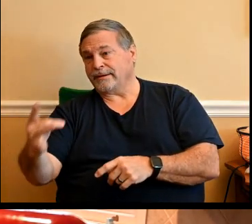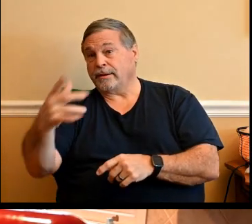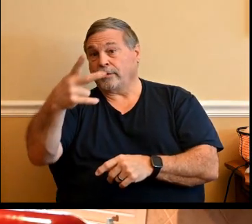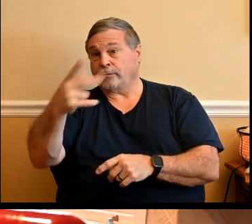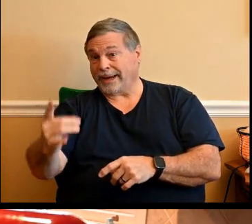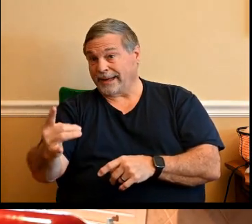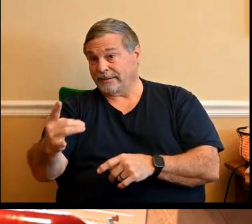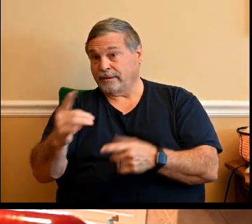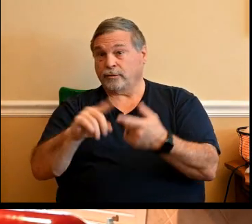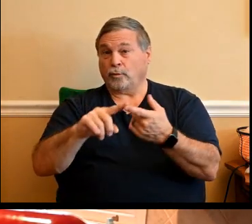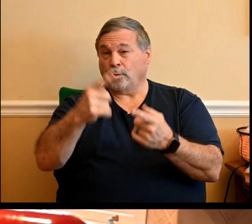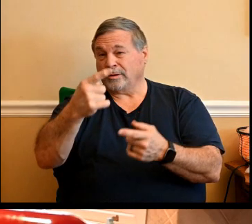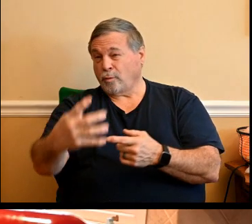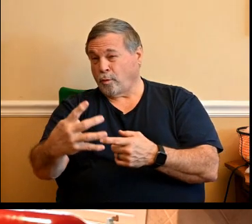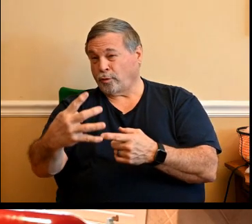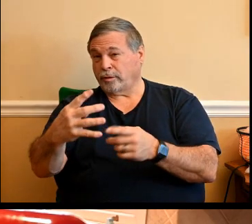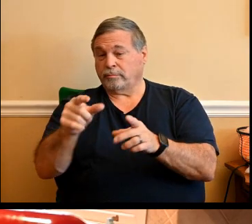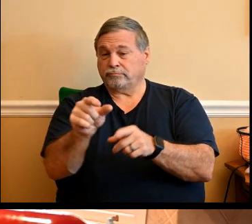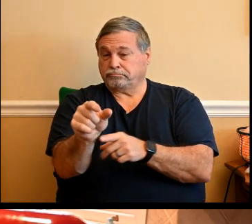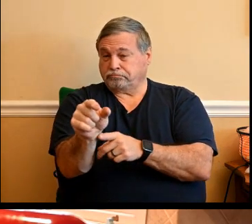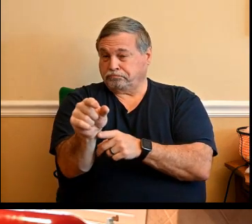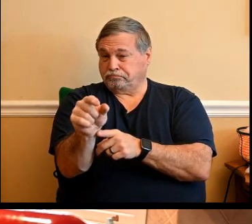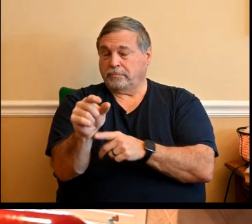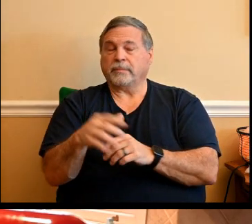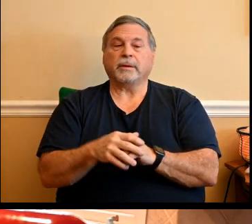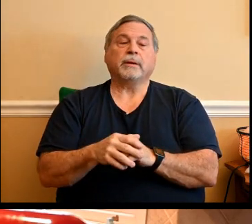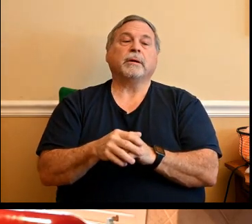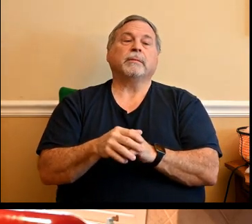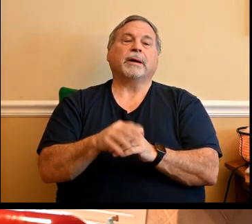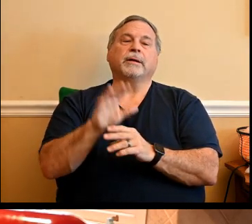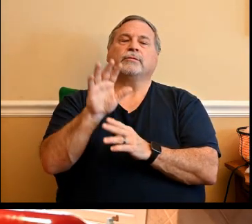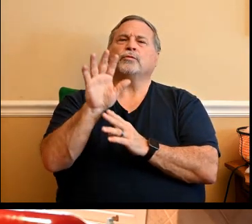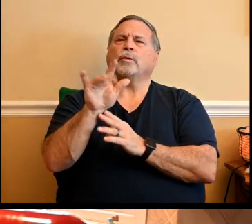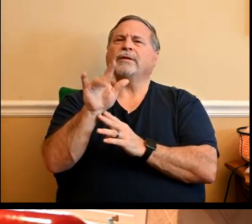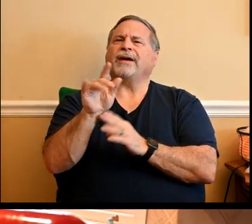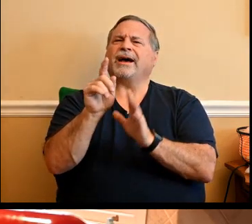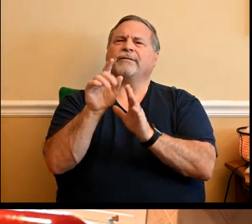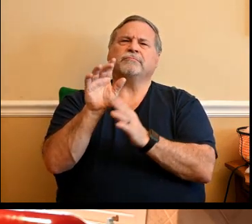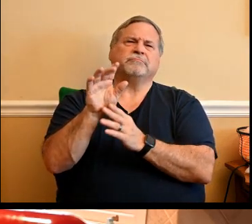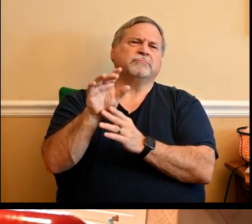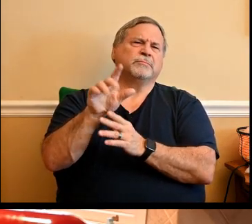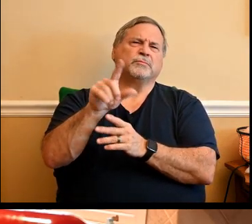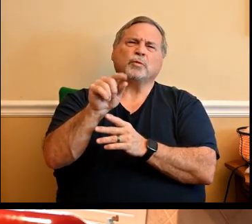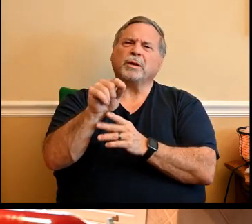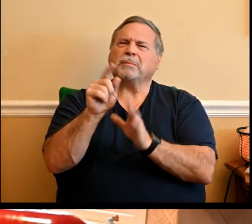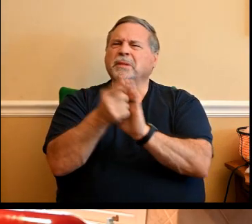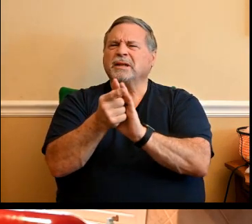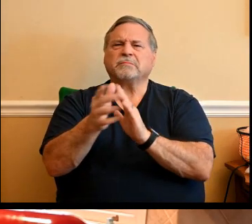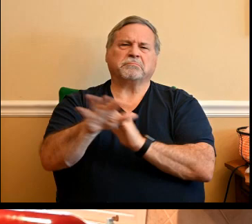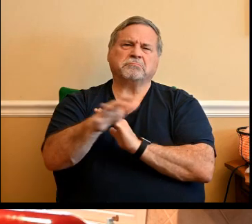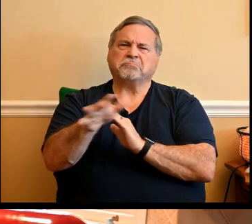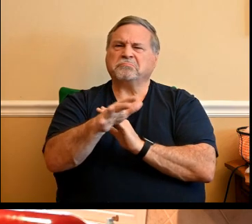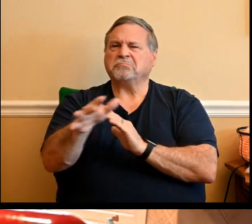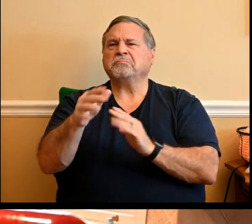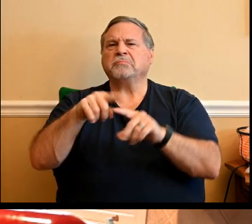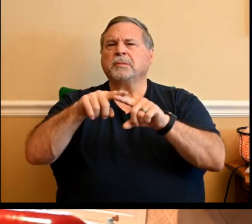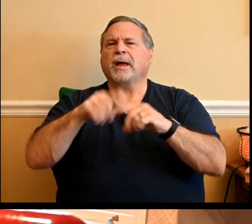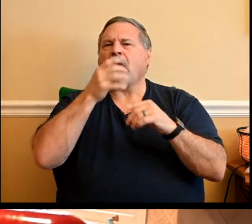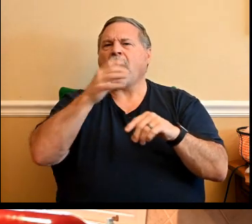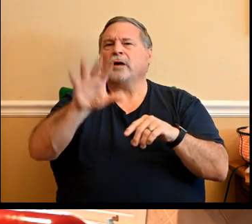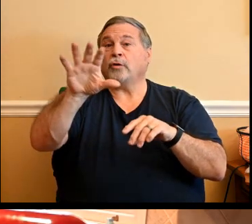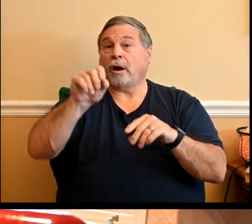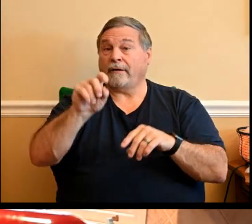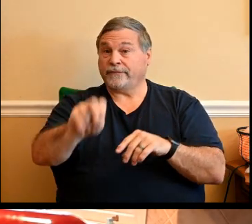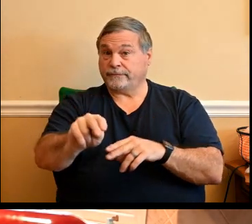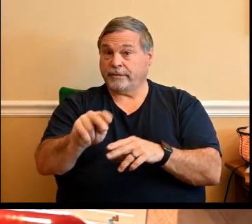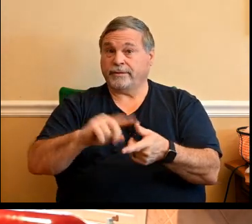size. We put them in the oven at 325. About 20-25 minutes, depending on how hot your oven is. When they come